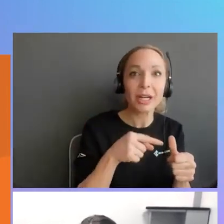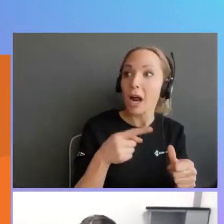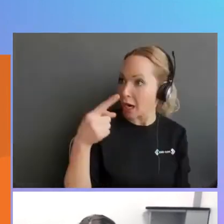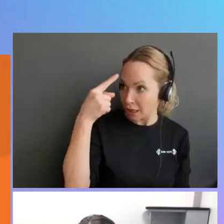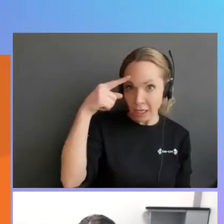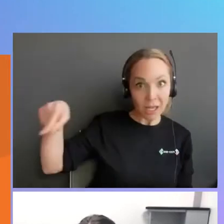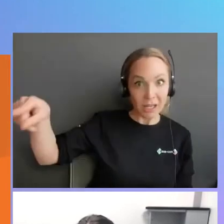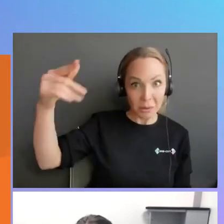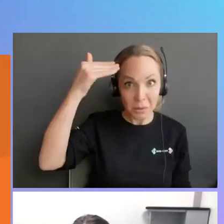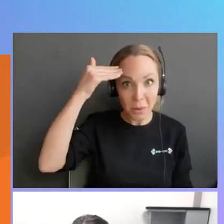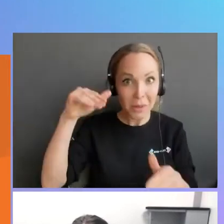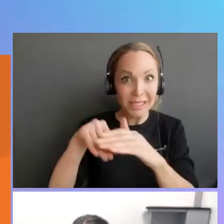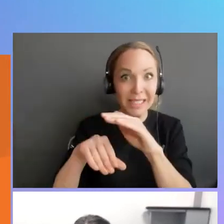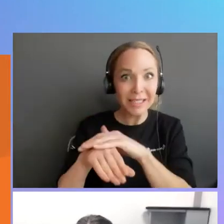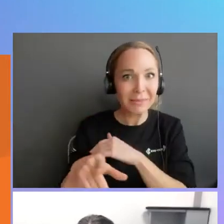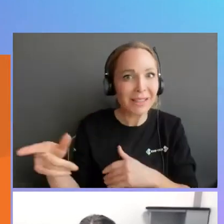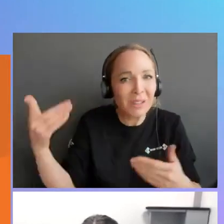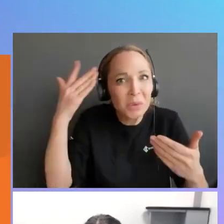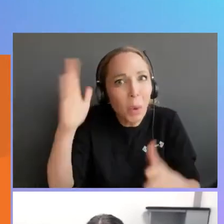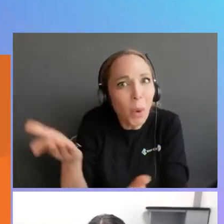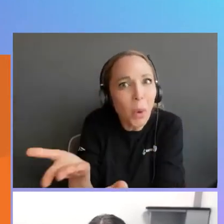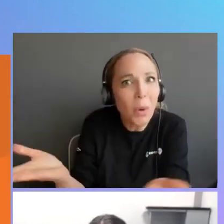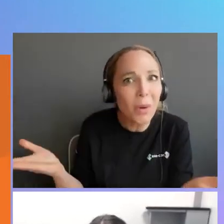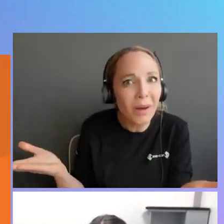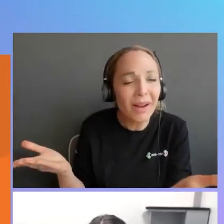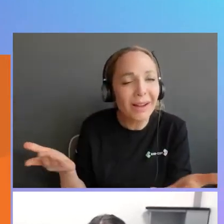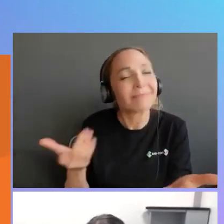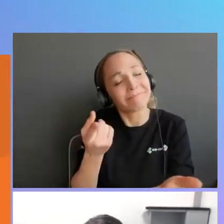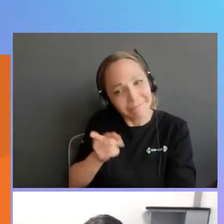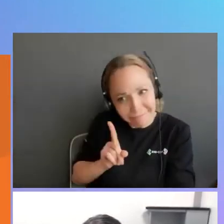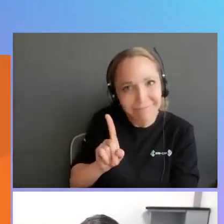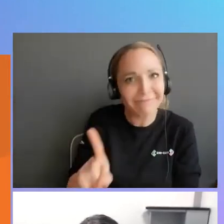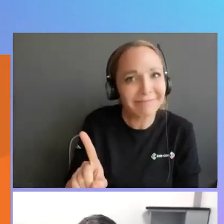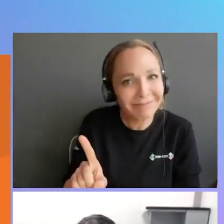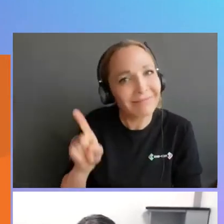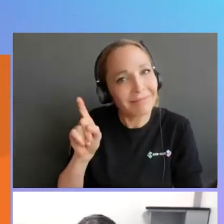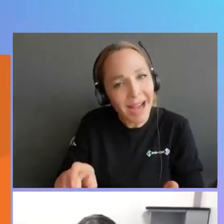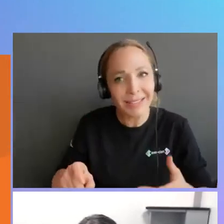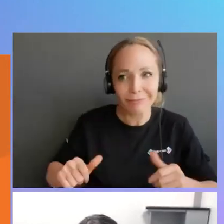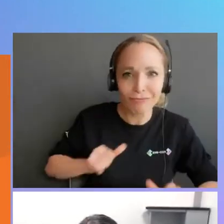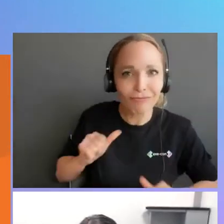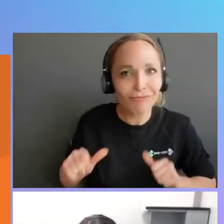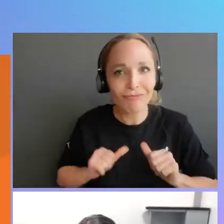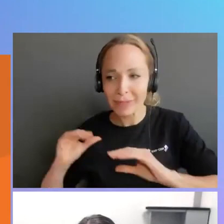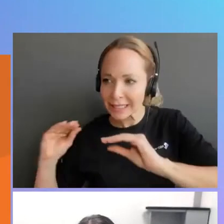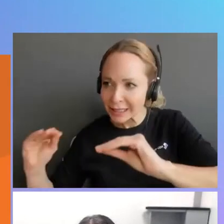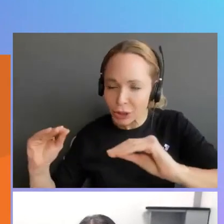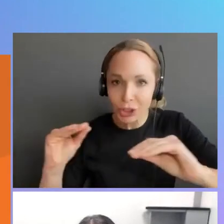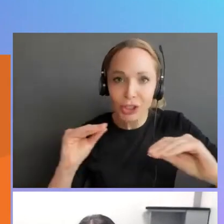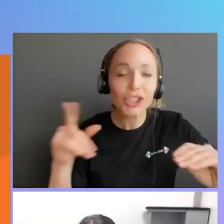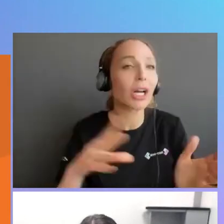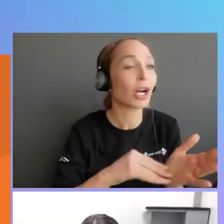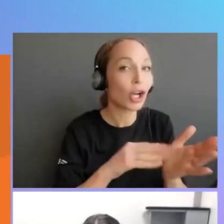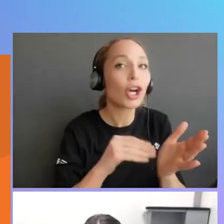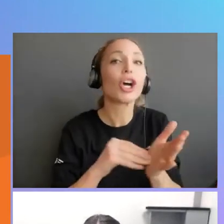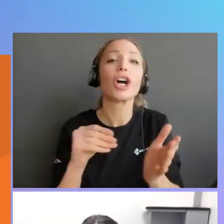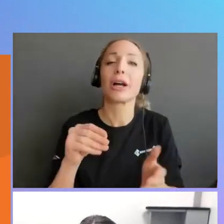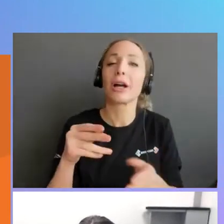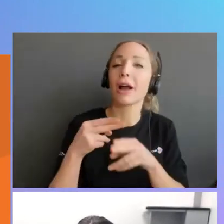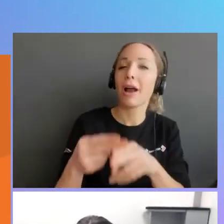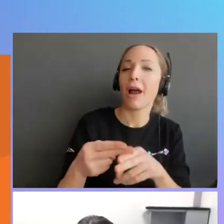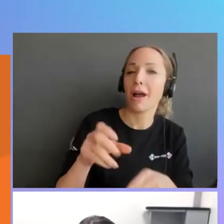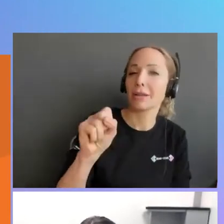You have to be introducing these concepts yourself. We're going to talk a little bit about the idea of scaffolding people